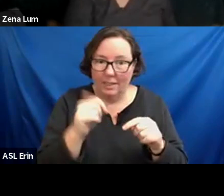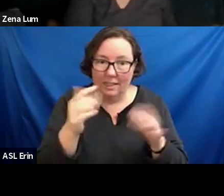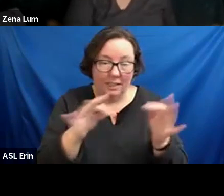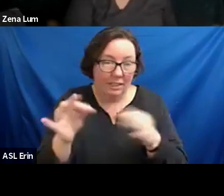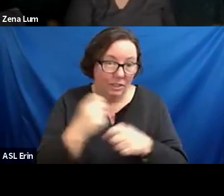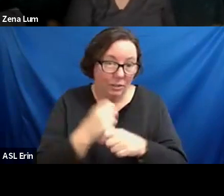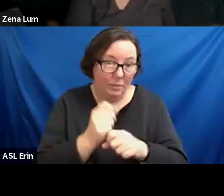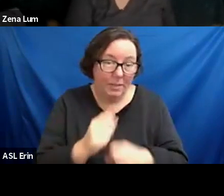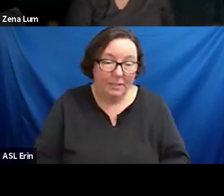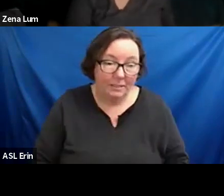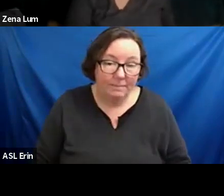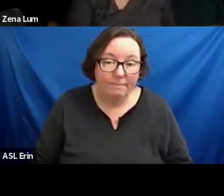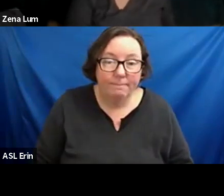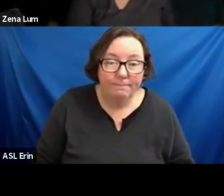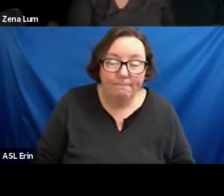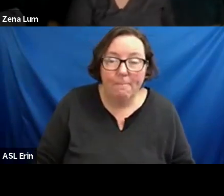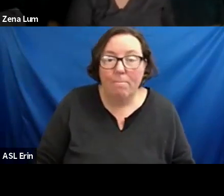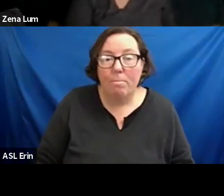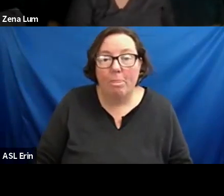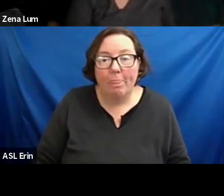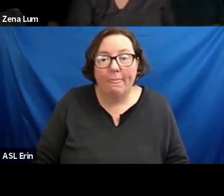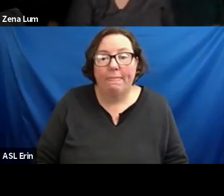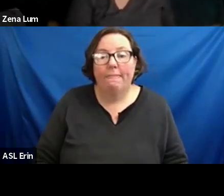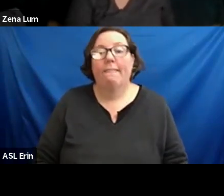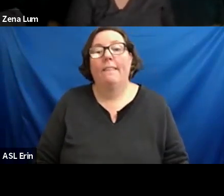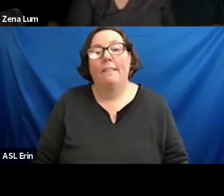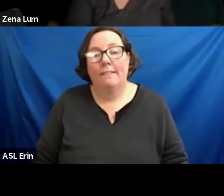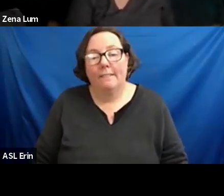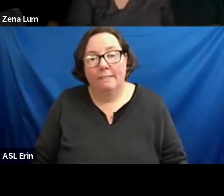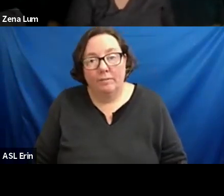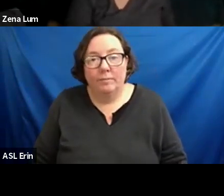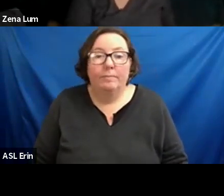make would be within, you know,